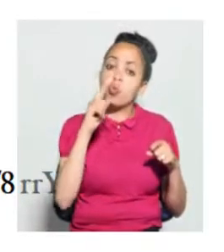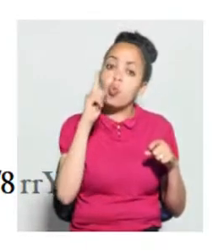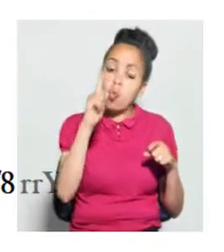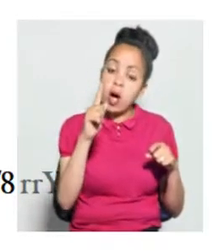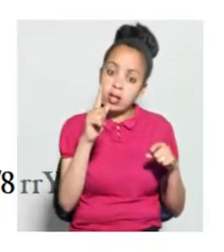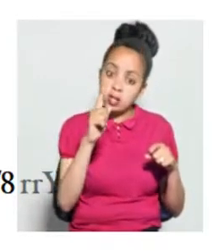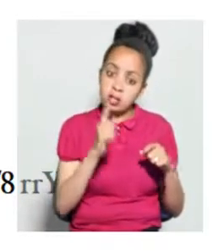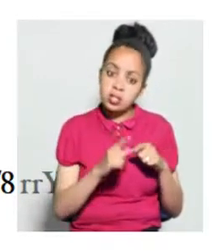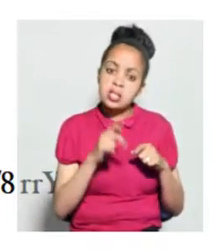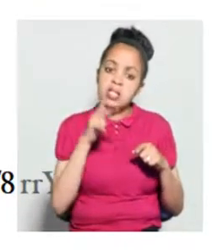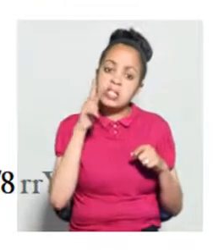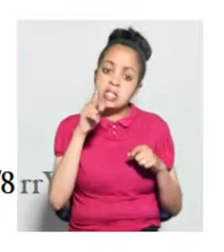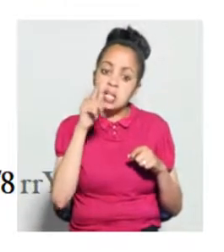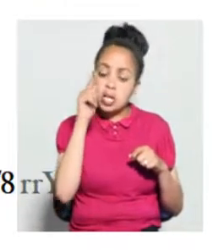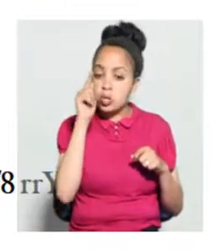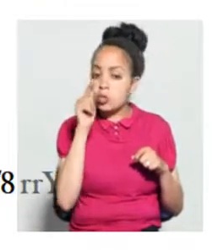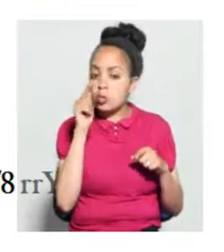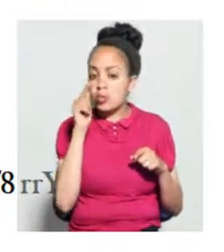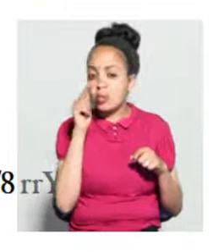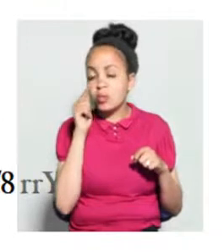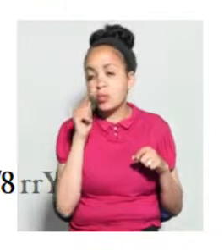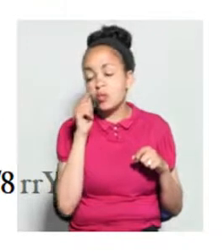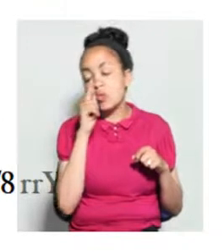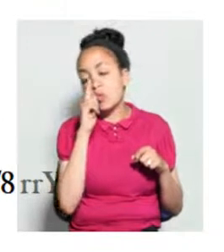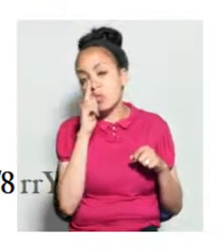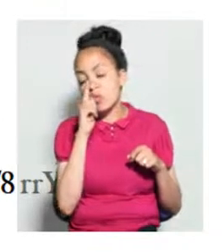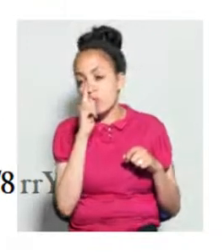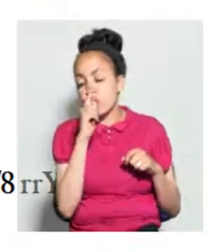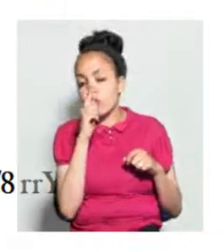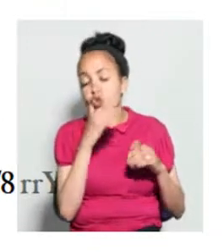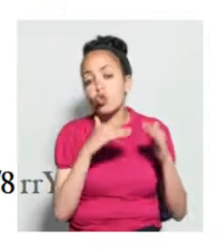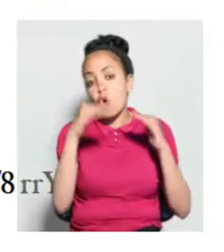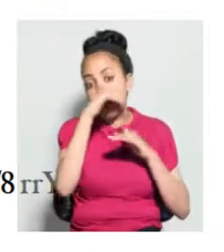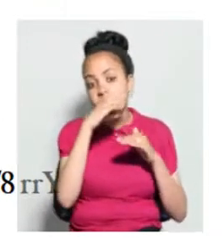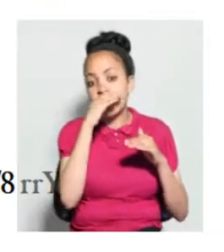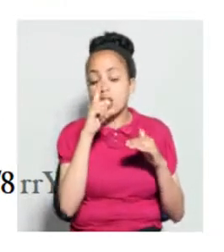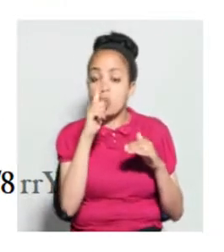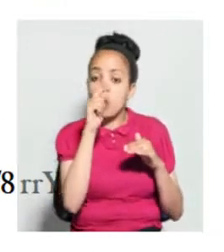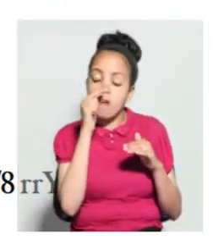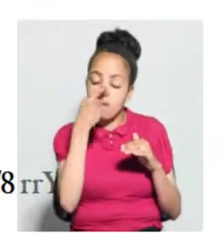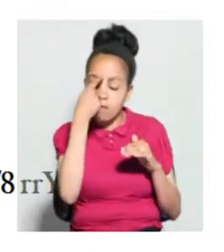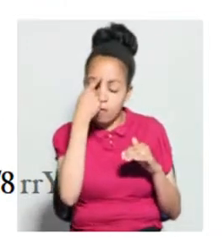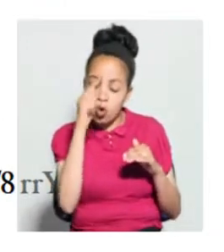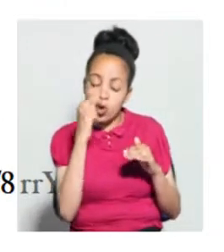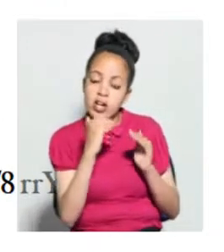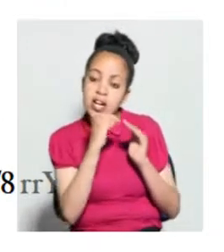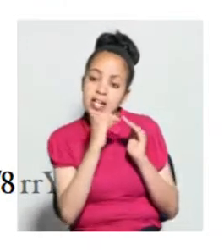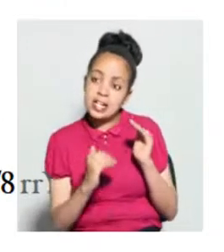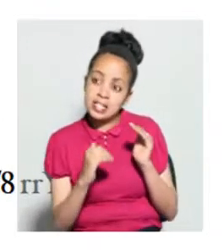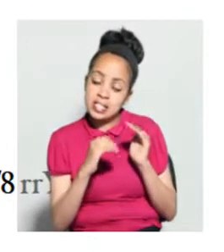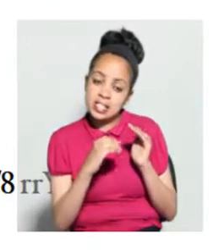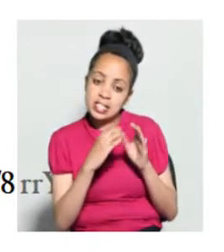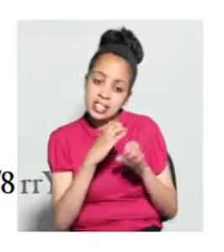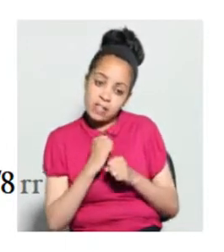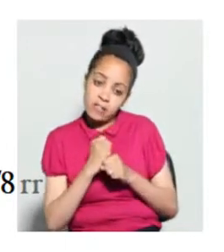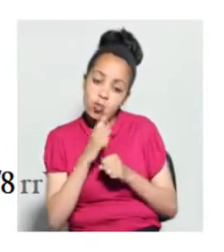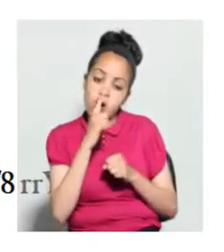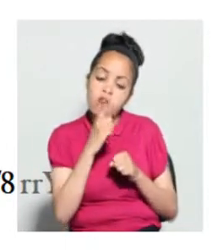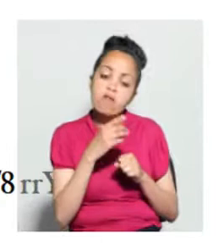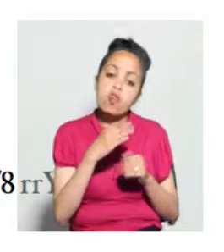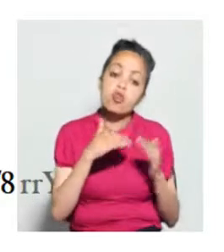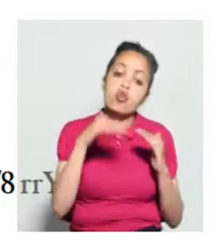ratio. 3 for dominant, 1 for that of recessive, and again 3 for